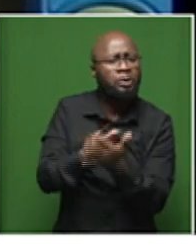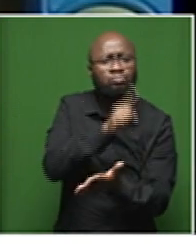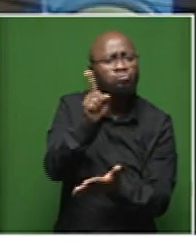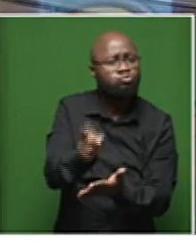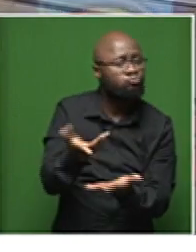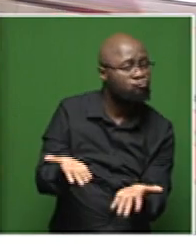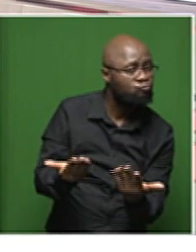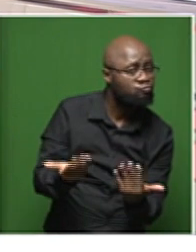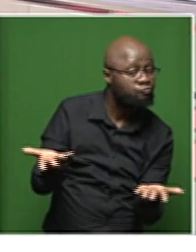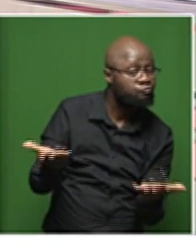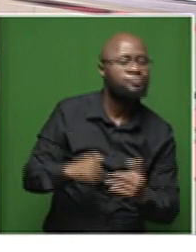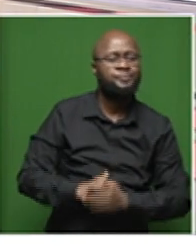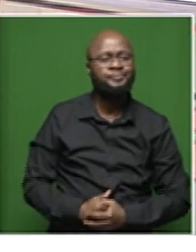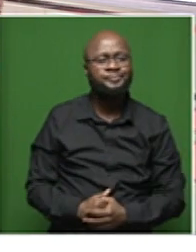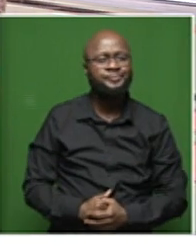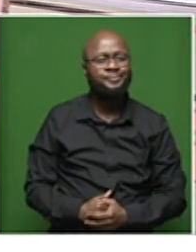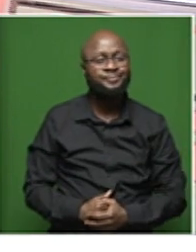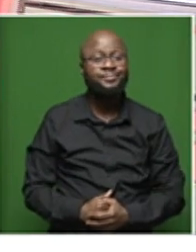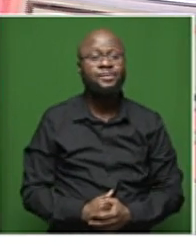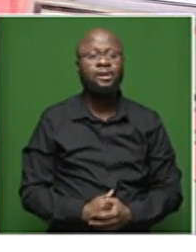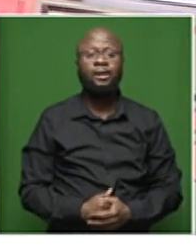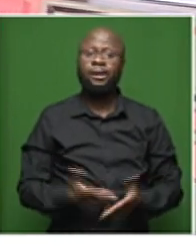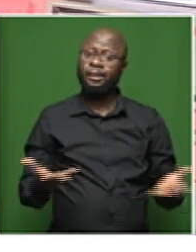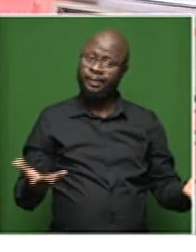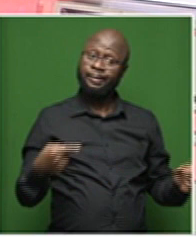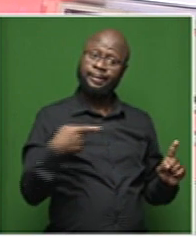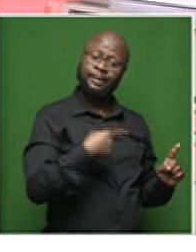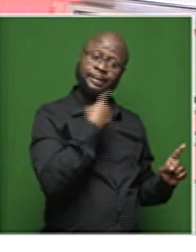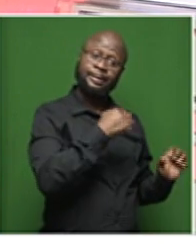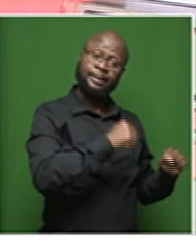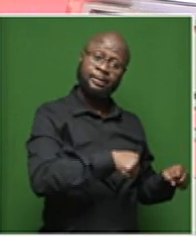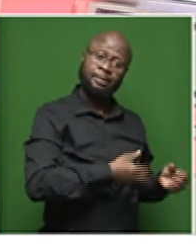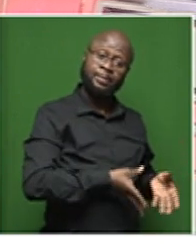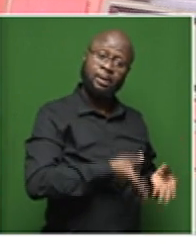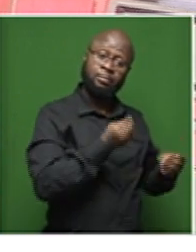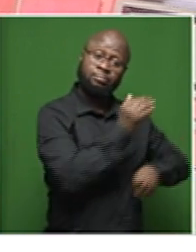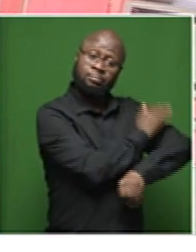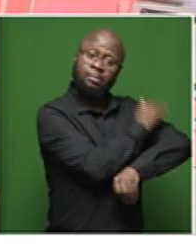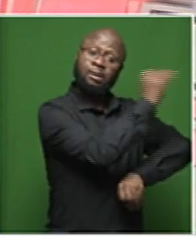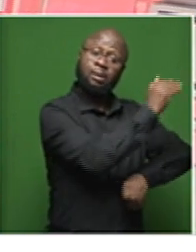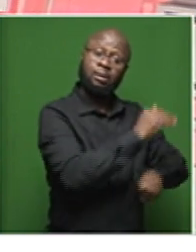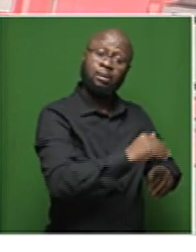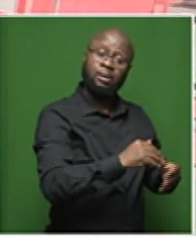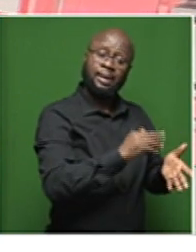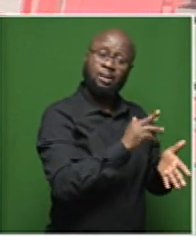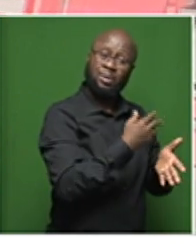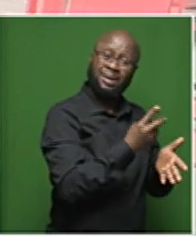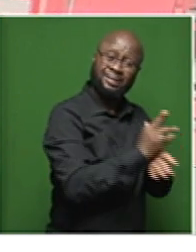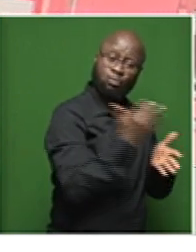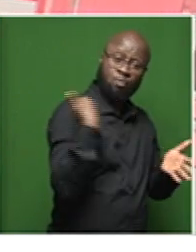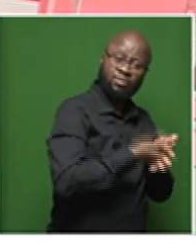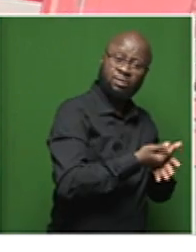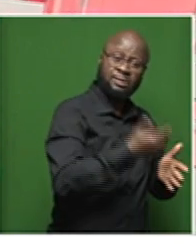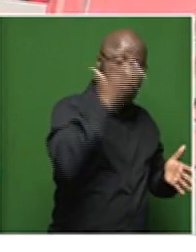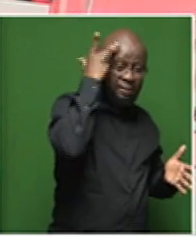Ranlebo. So that's Anna from Limpopo, basically highlighting something, saying that she was diagnosed with hypertension in 2013, and recently she started getting